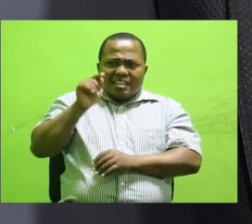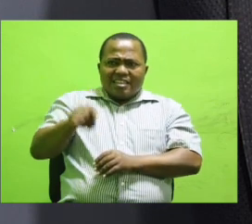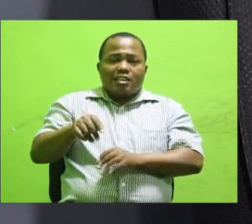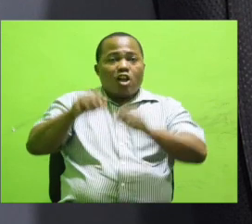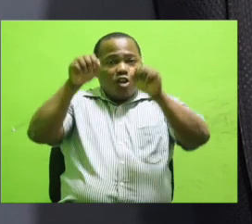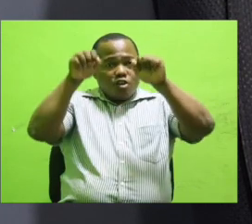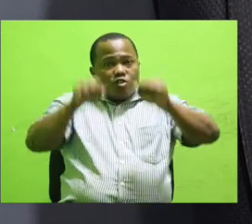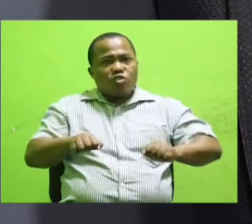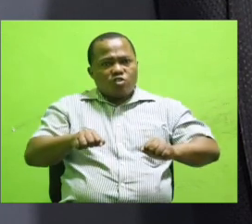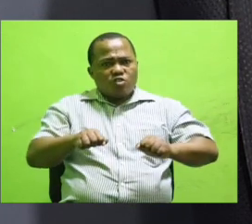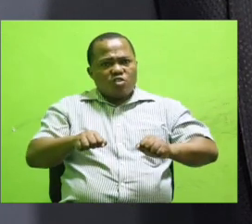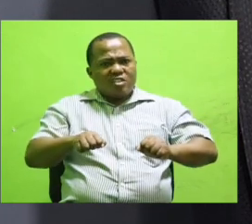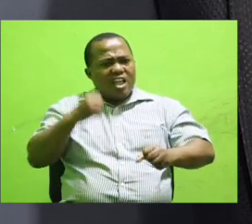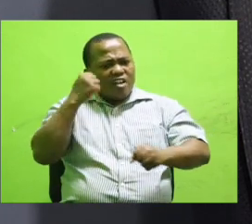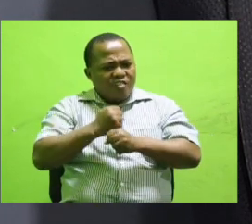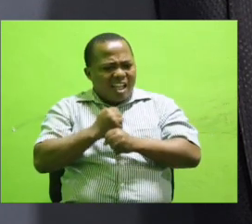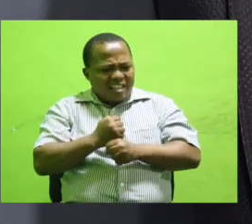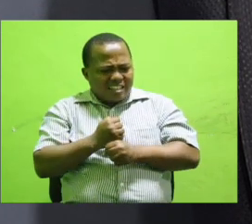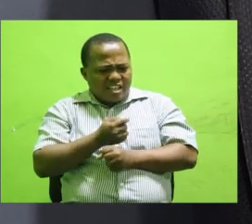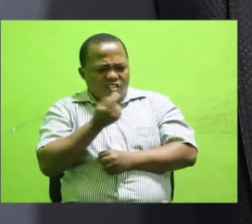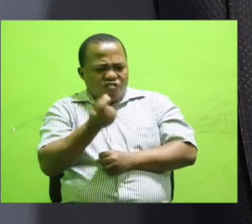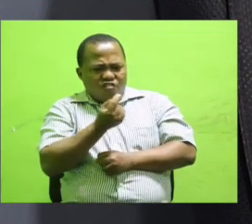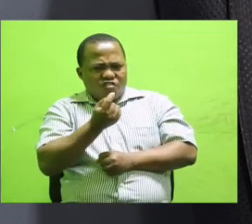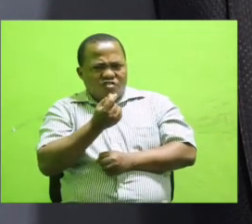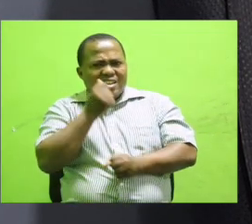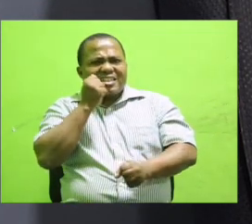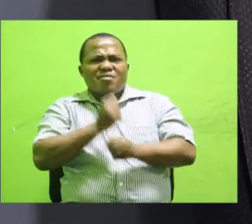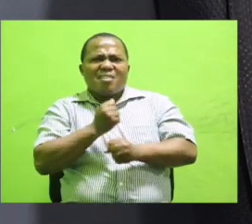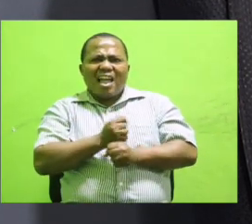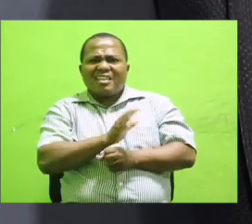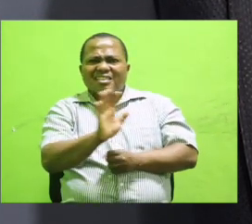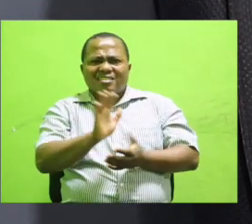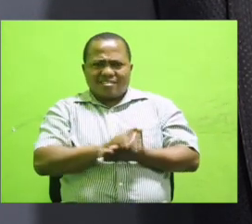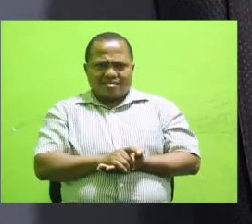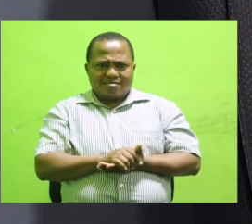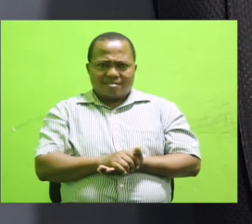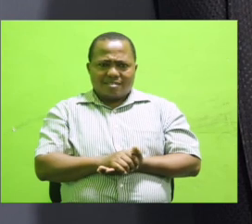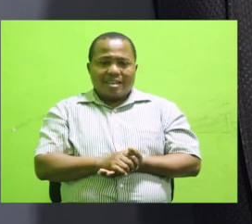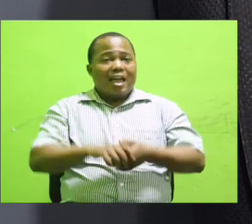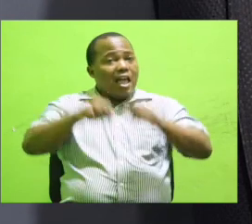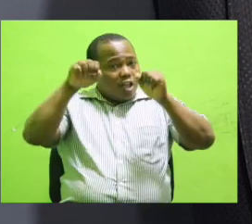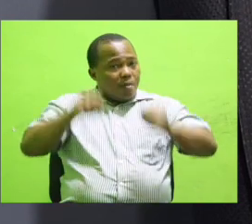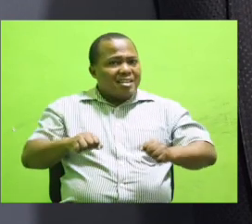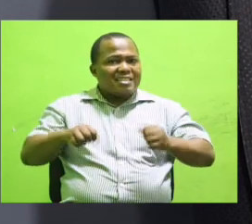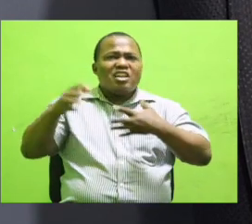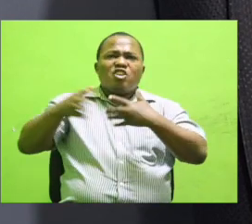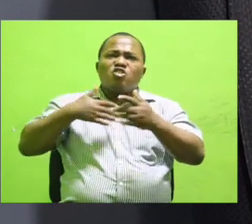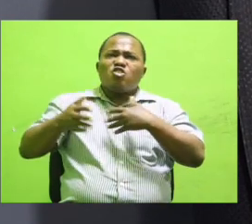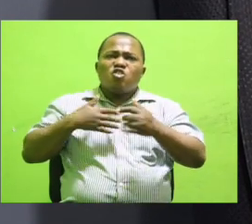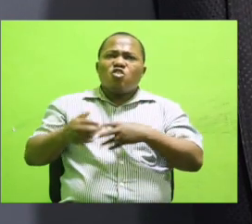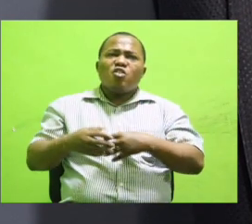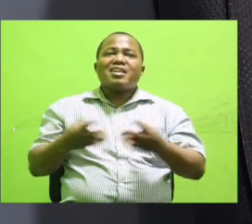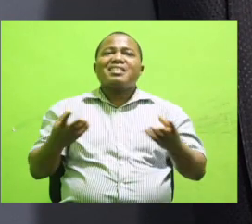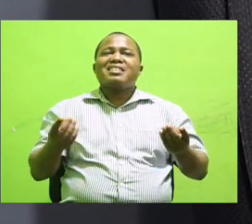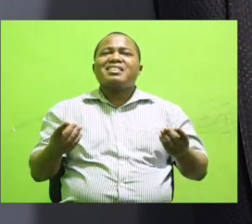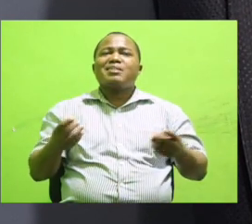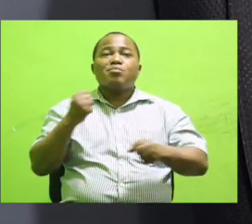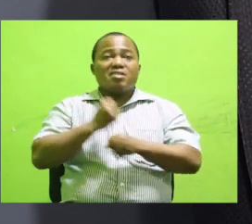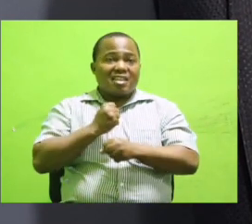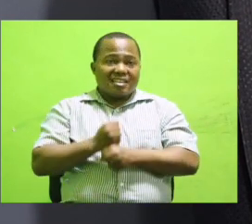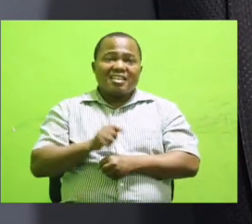let them work, you should let them feel that they are worthy. Letting them work, letting them doing simple duties can